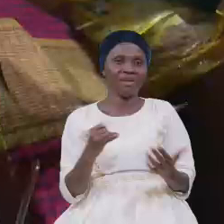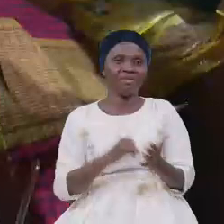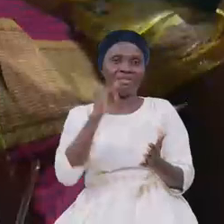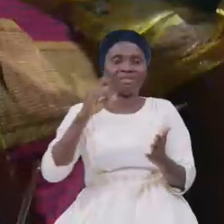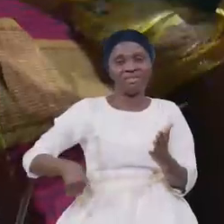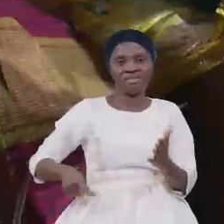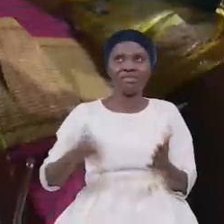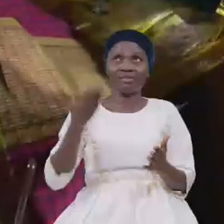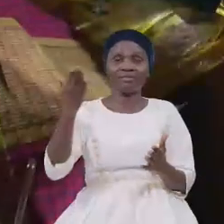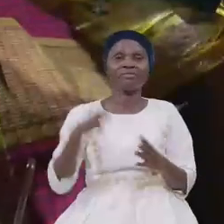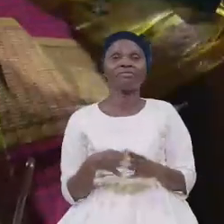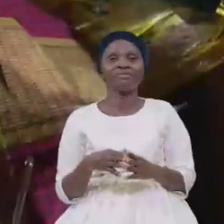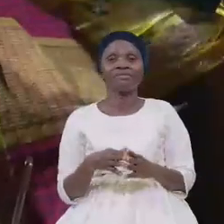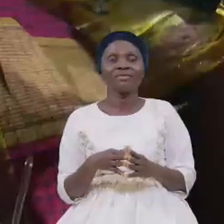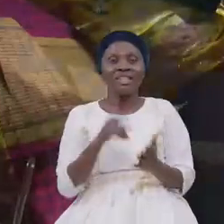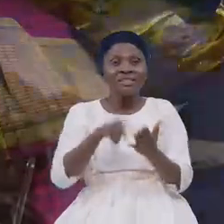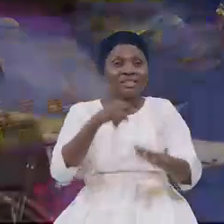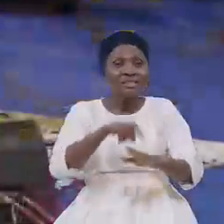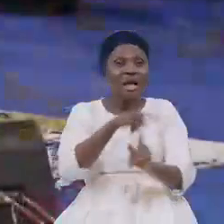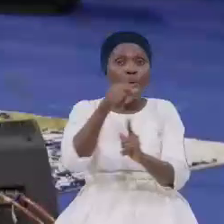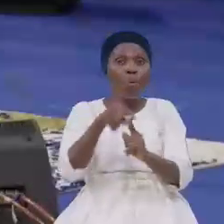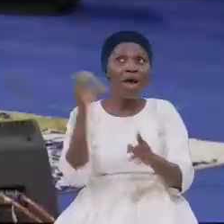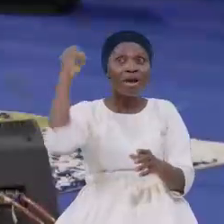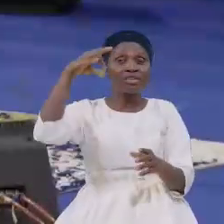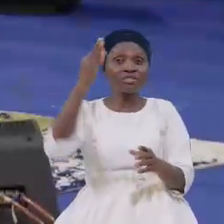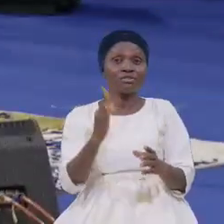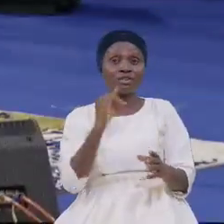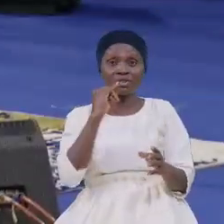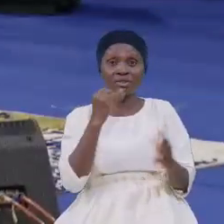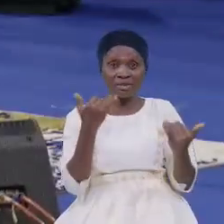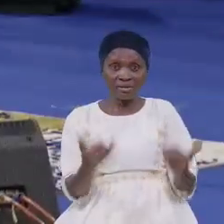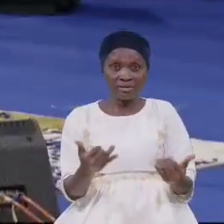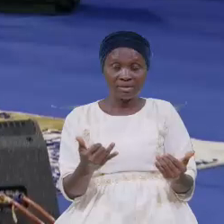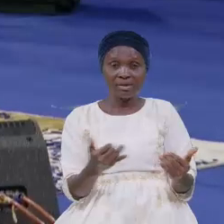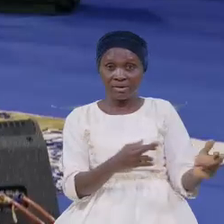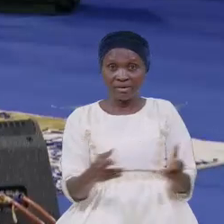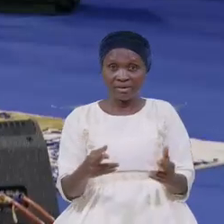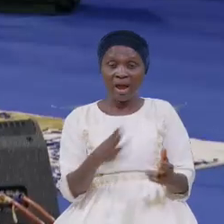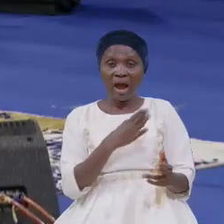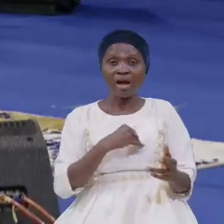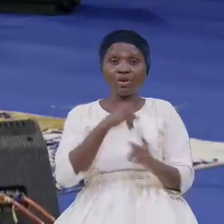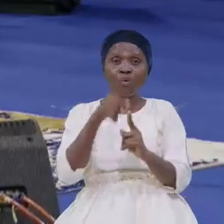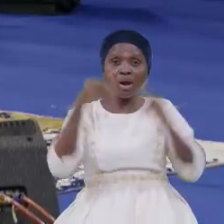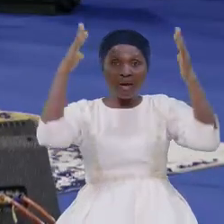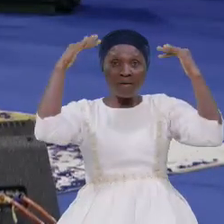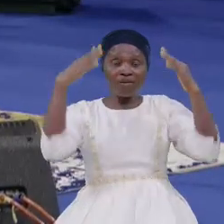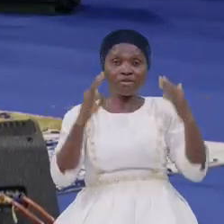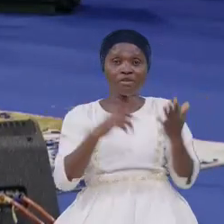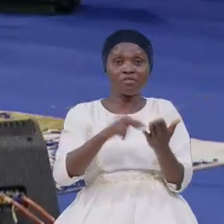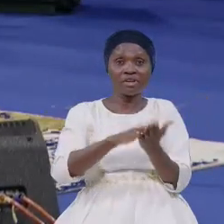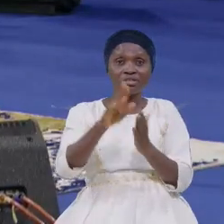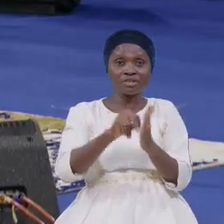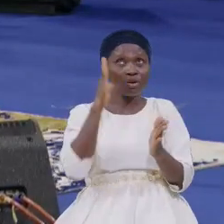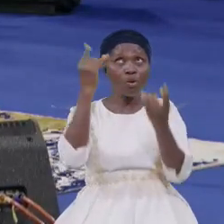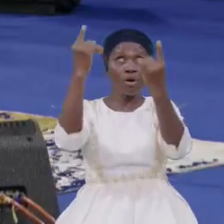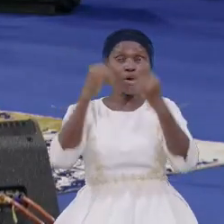the grace of God is available and when the rain of righteousness will fall upon you, seek ye